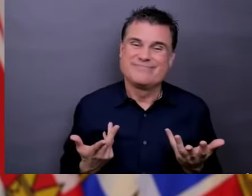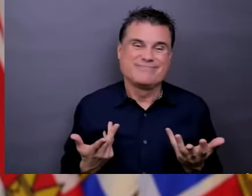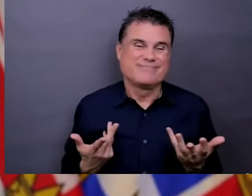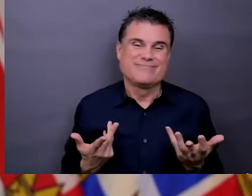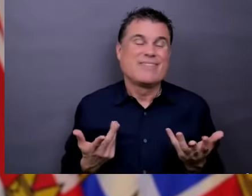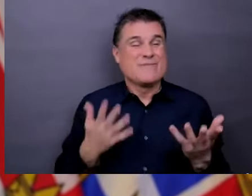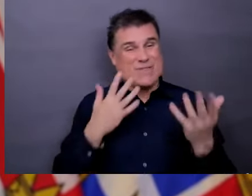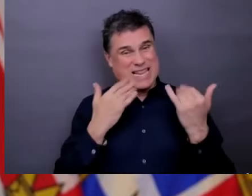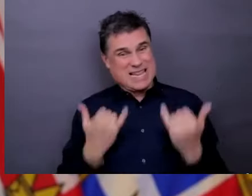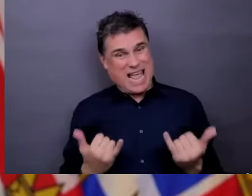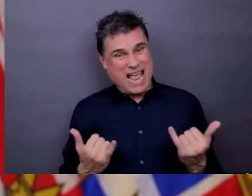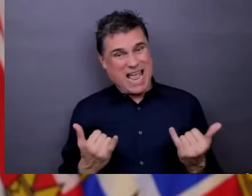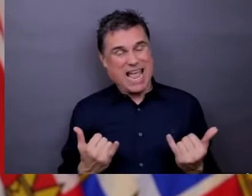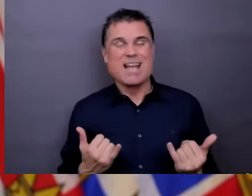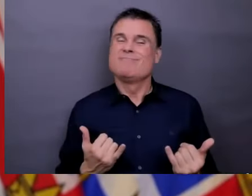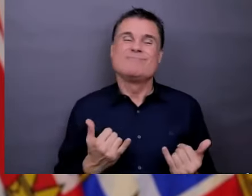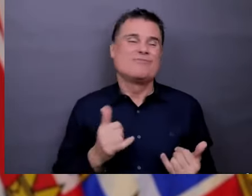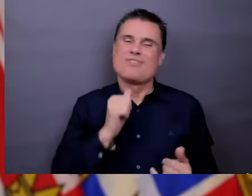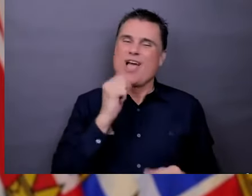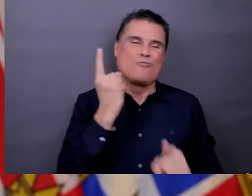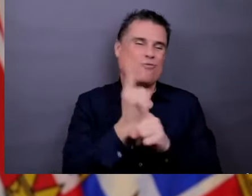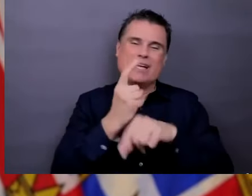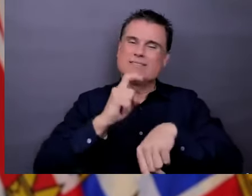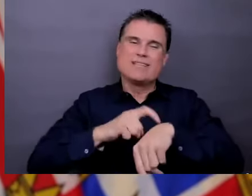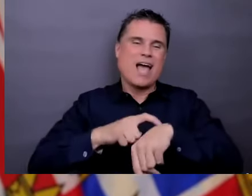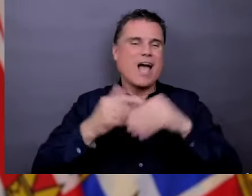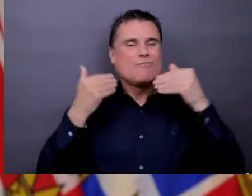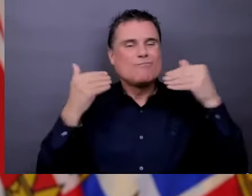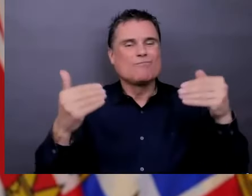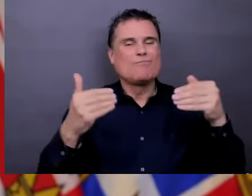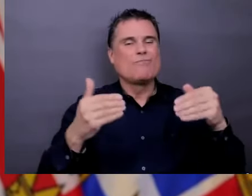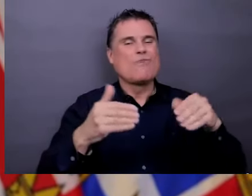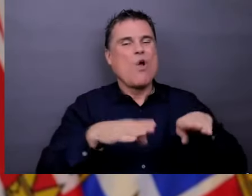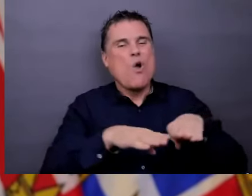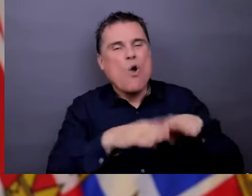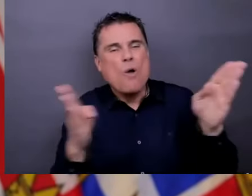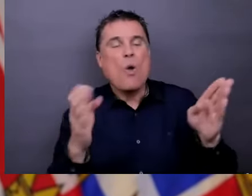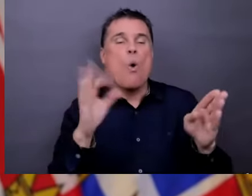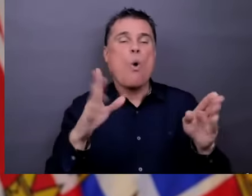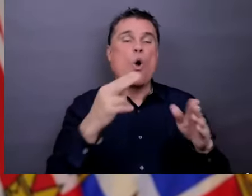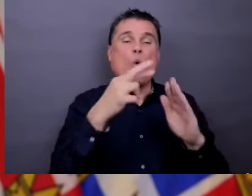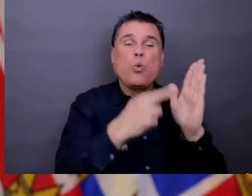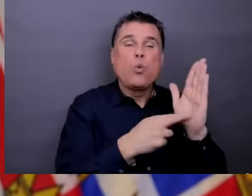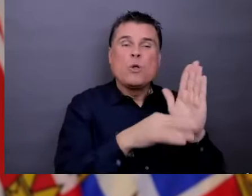the time for those types of events. April Lawrence, Czech News.